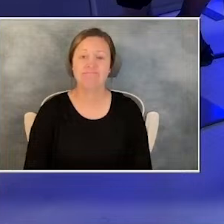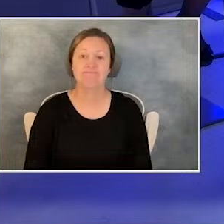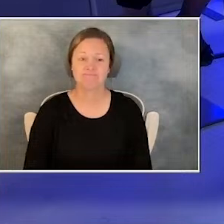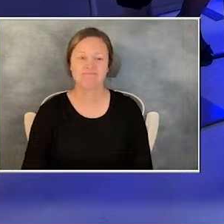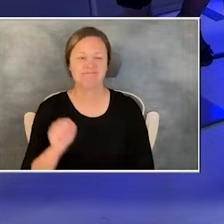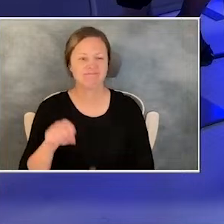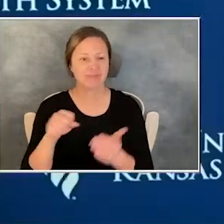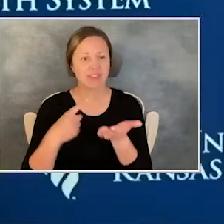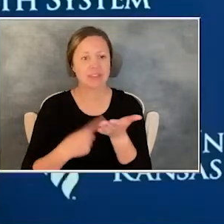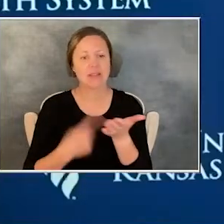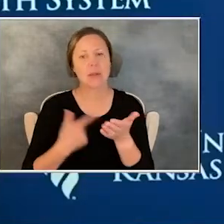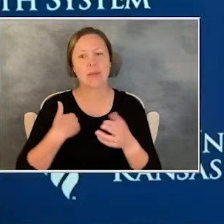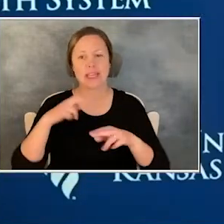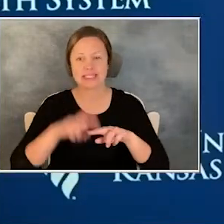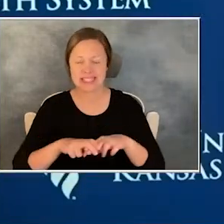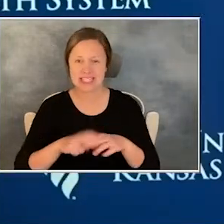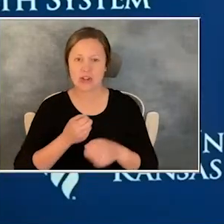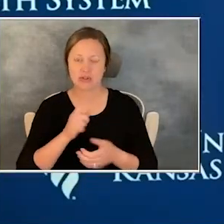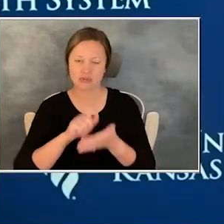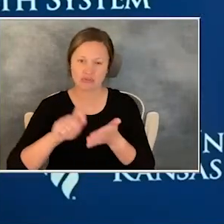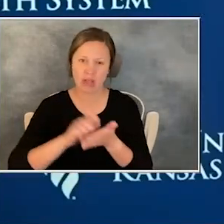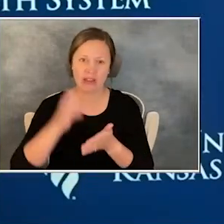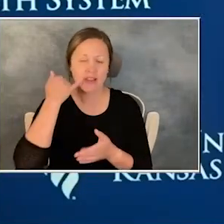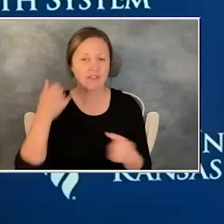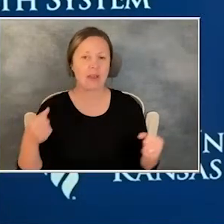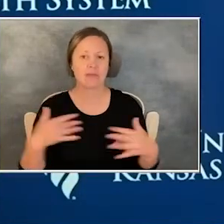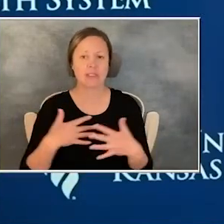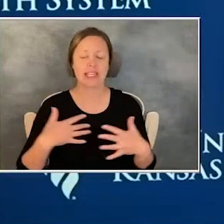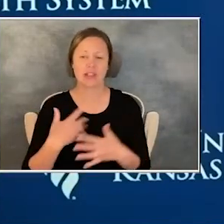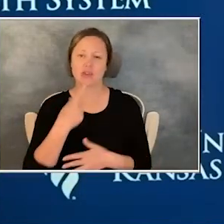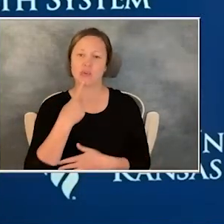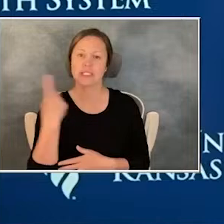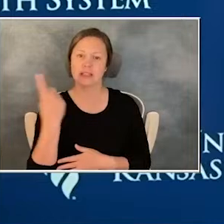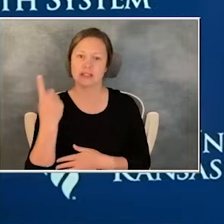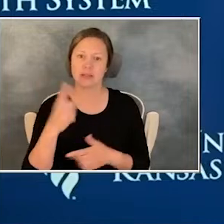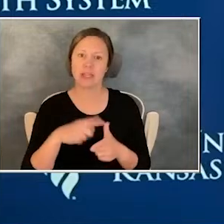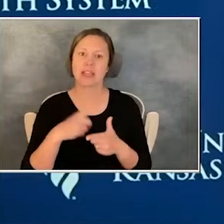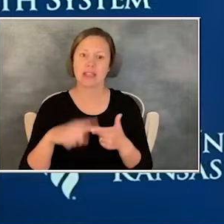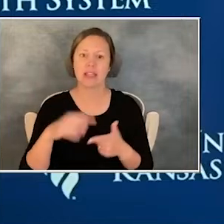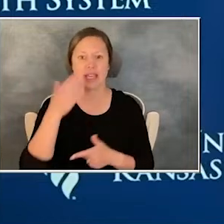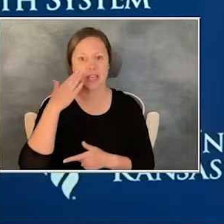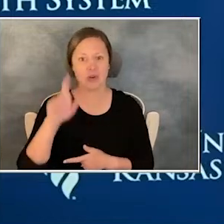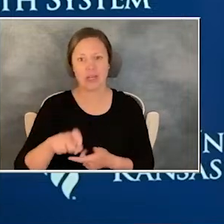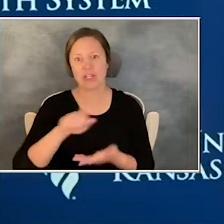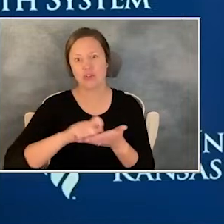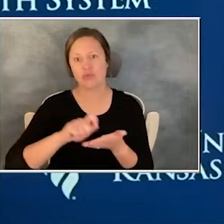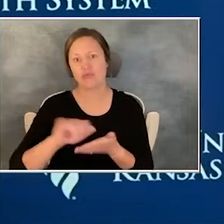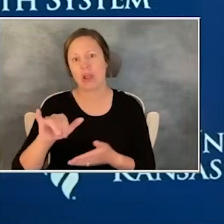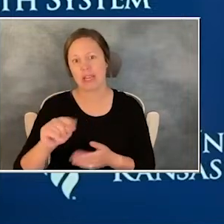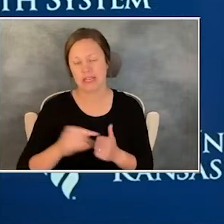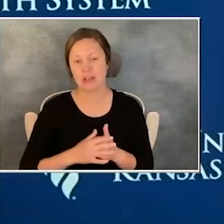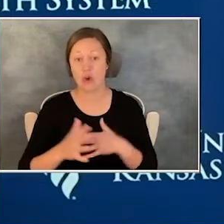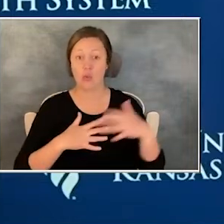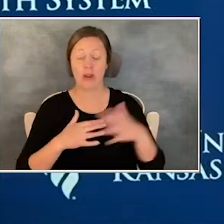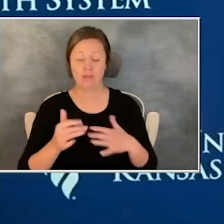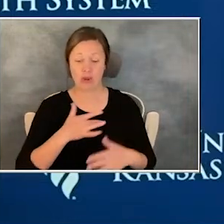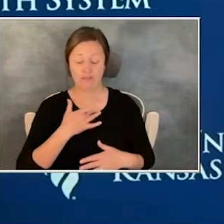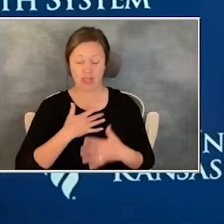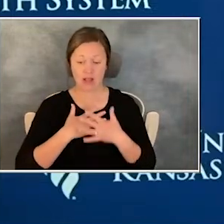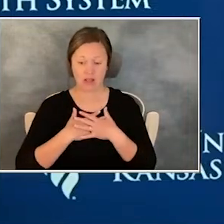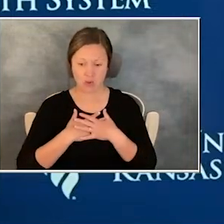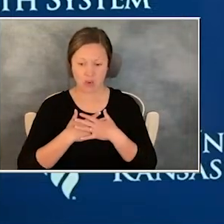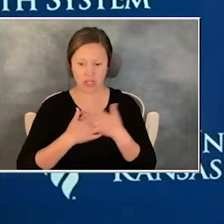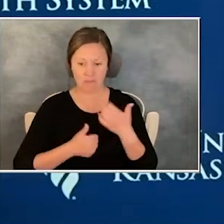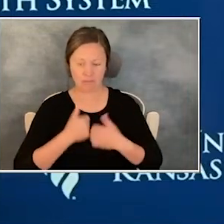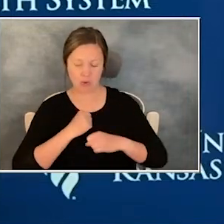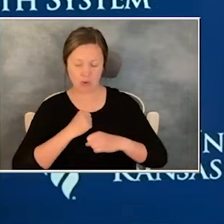write, and if I'm scared to say something, then I know I need to write it. Like whatever I feel most protective of in me at that